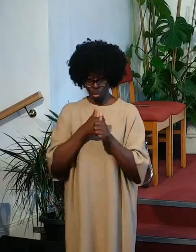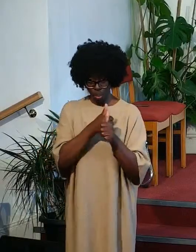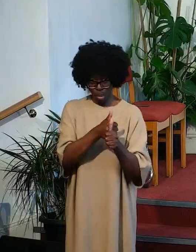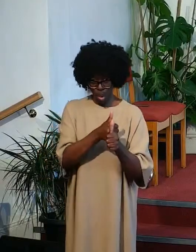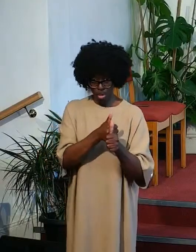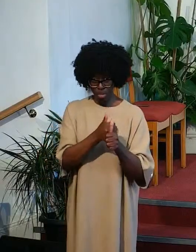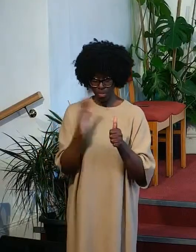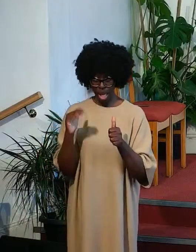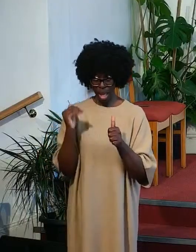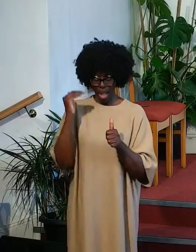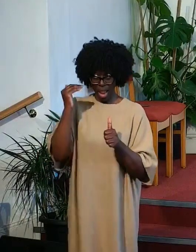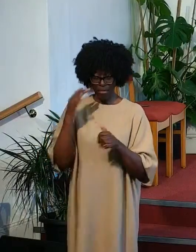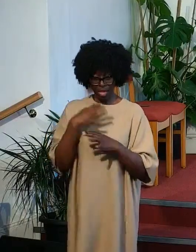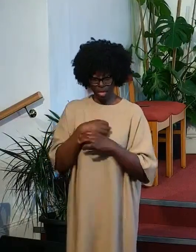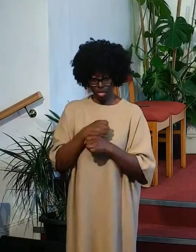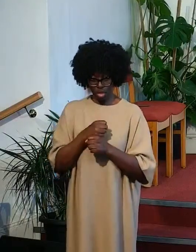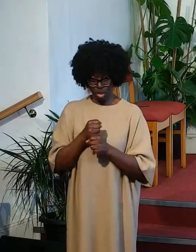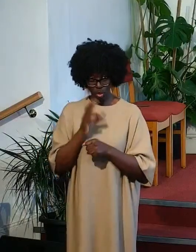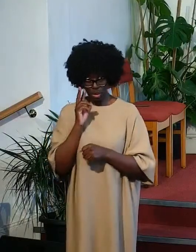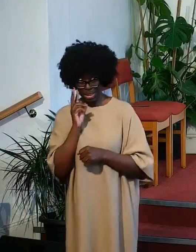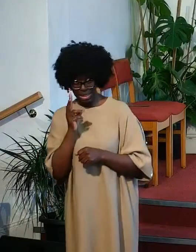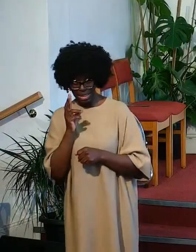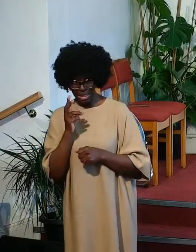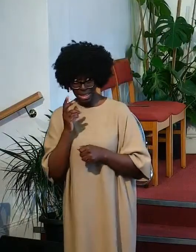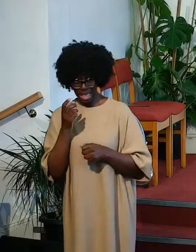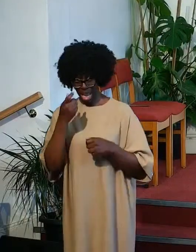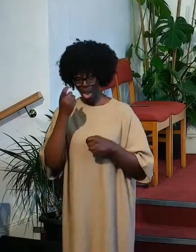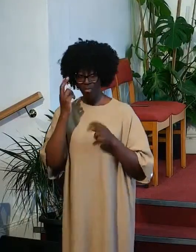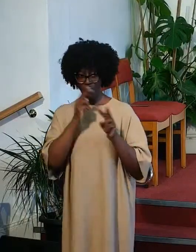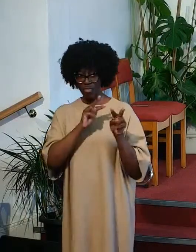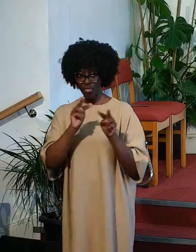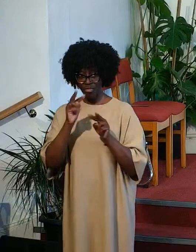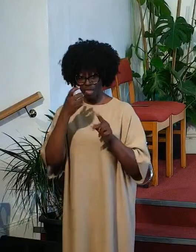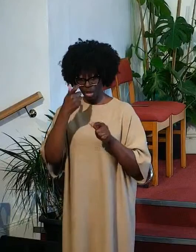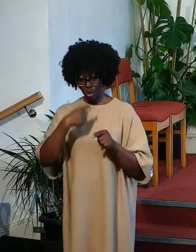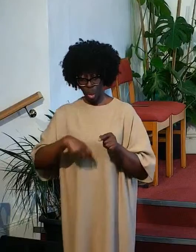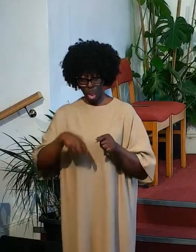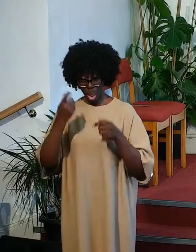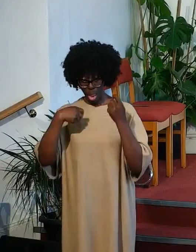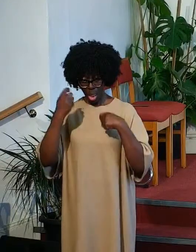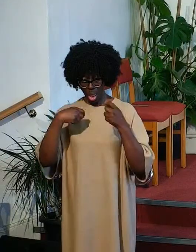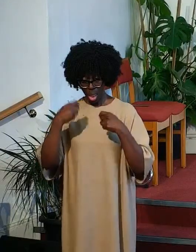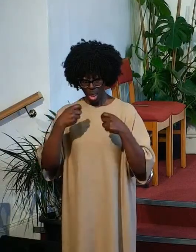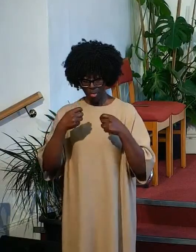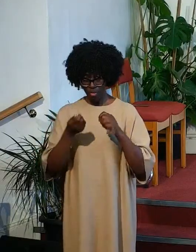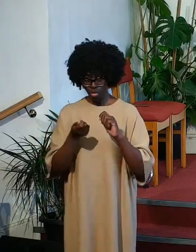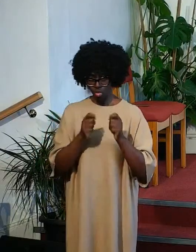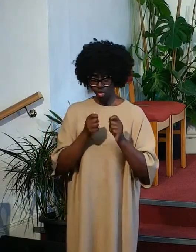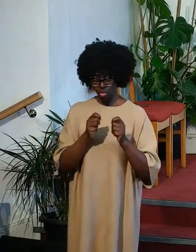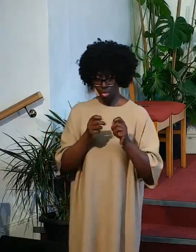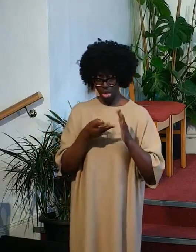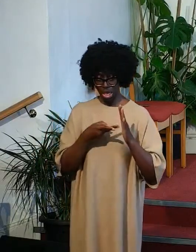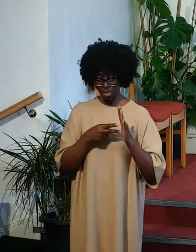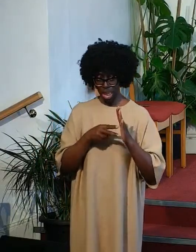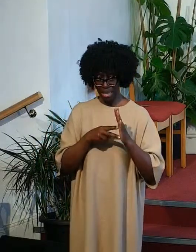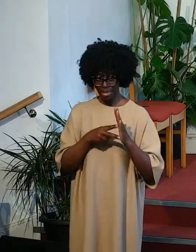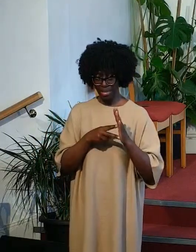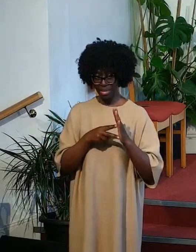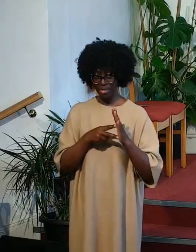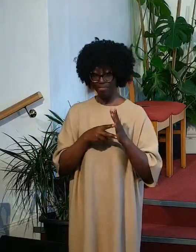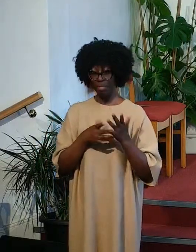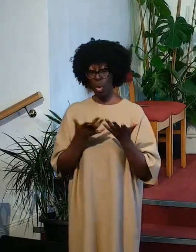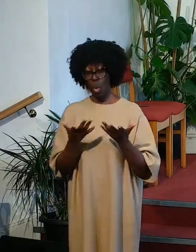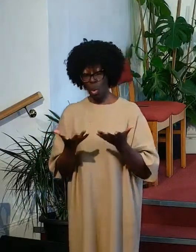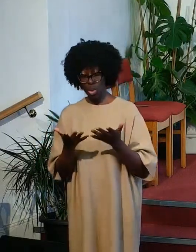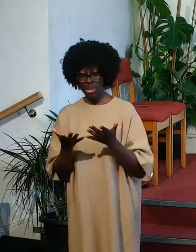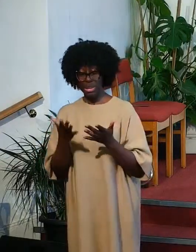distress. You can see that visually when you're talking to them. If you change plans, they may need special reading skills. They